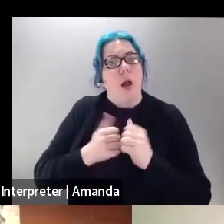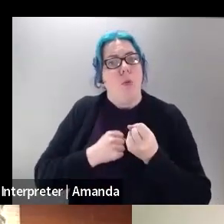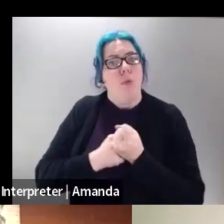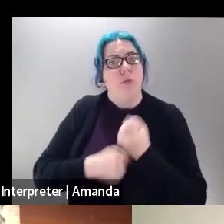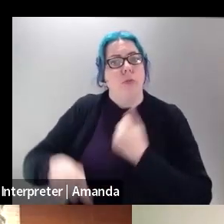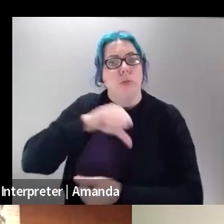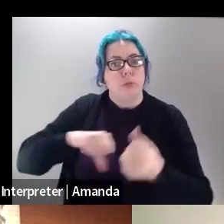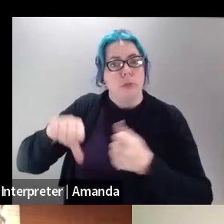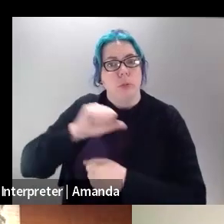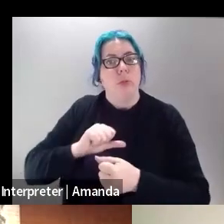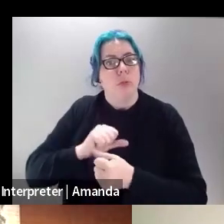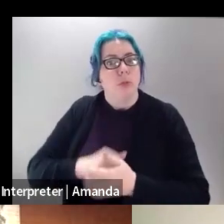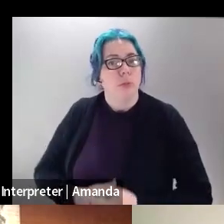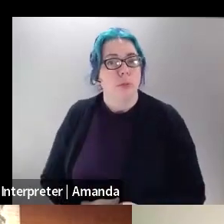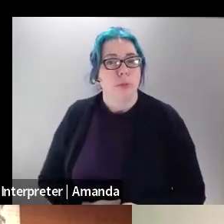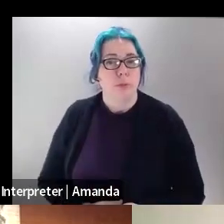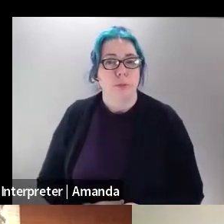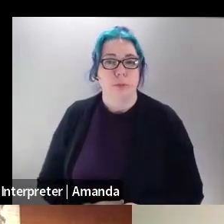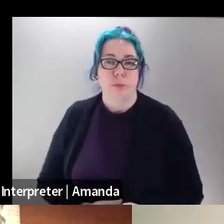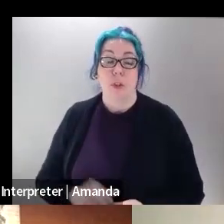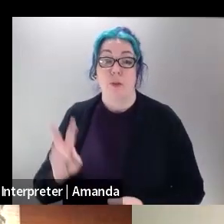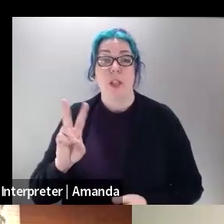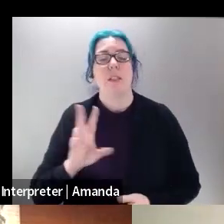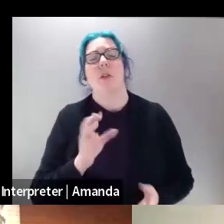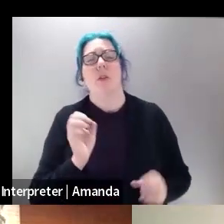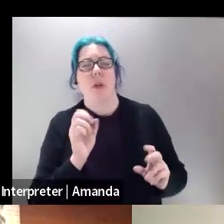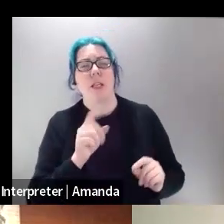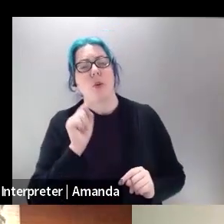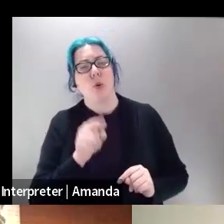So you almost write